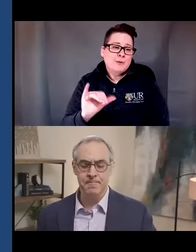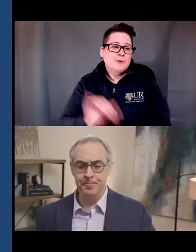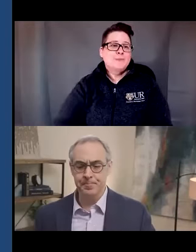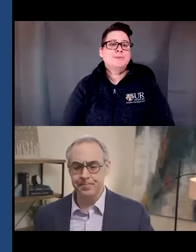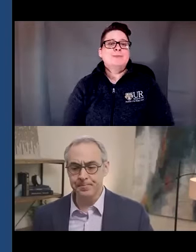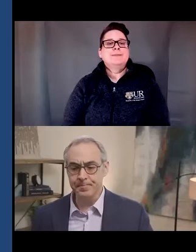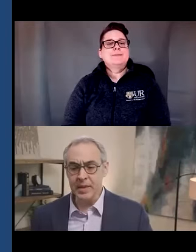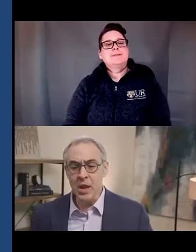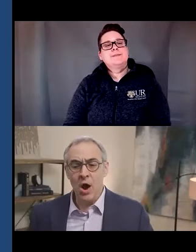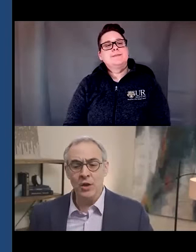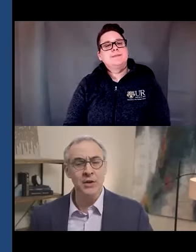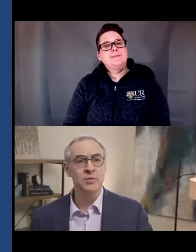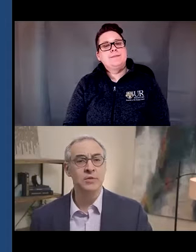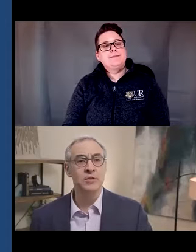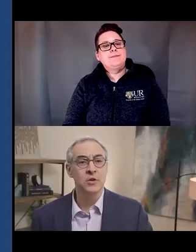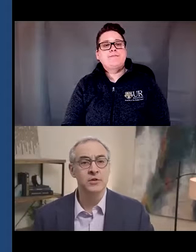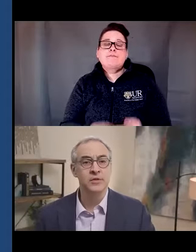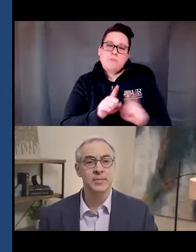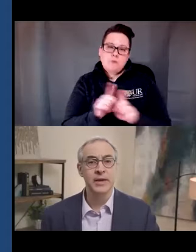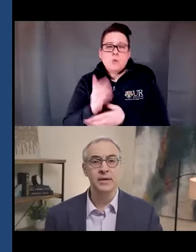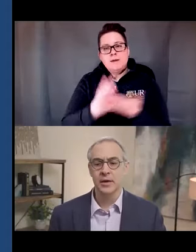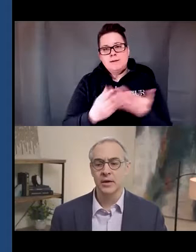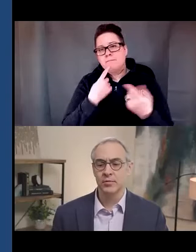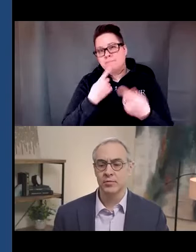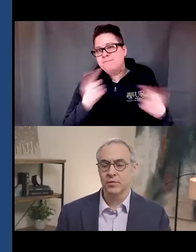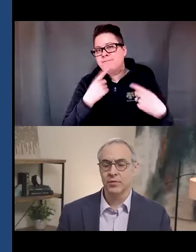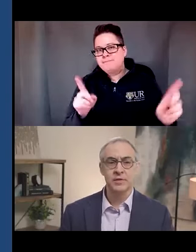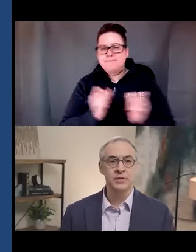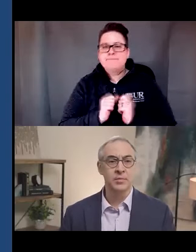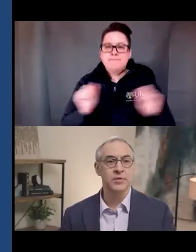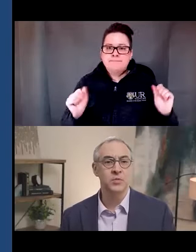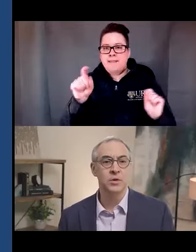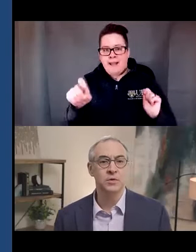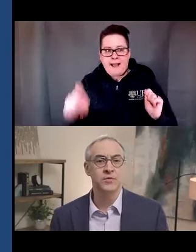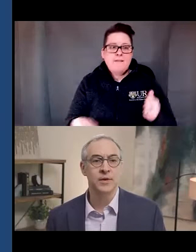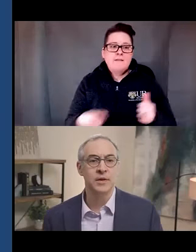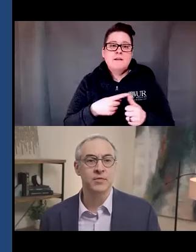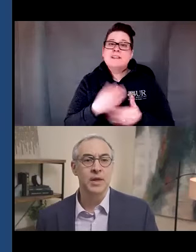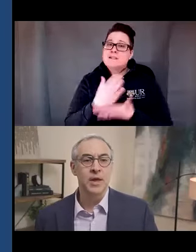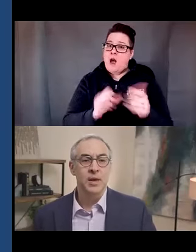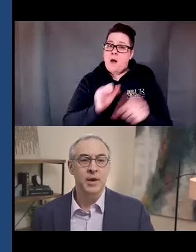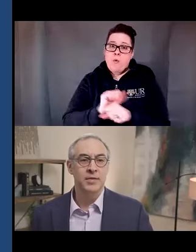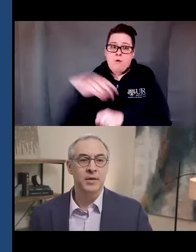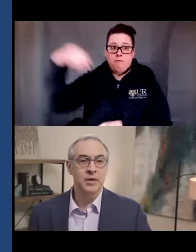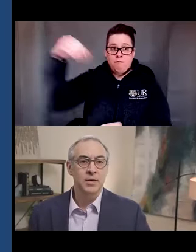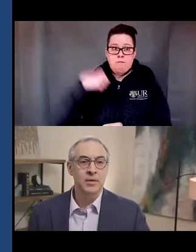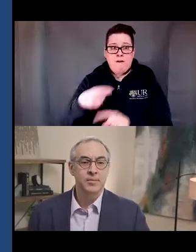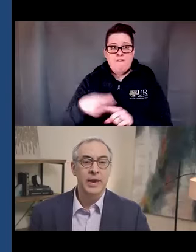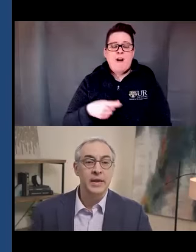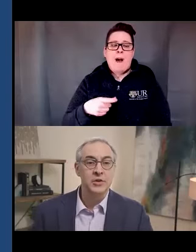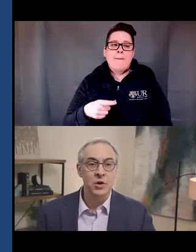screen. Also have some disclosures to make. First, that some of this work was funded by